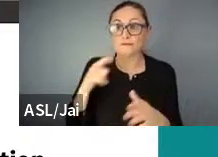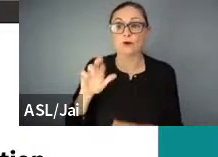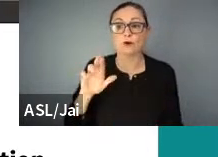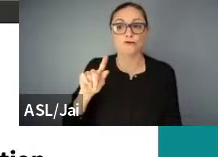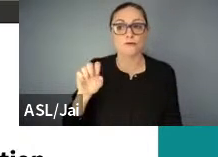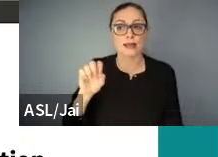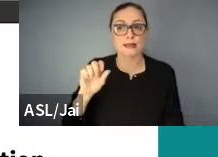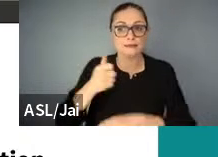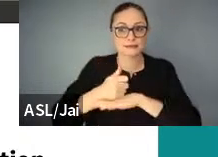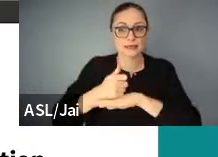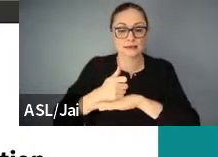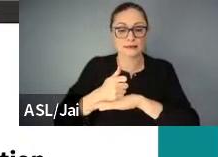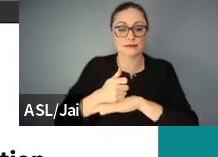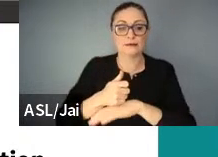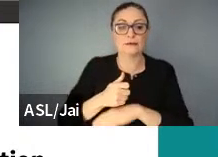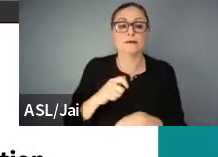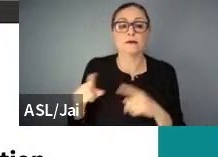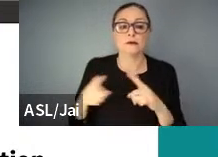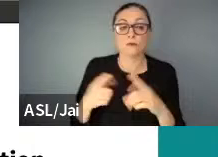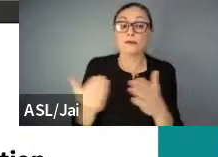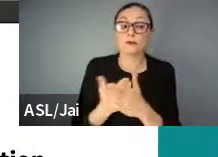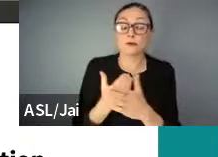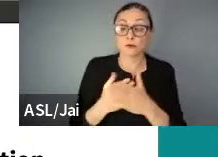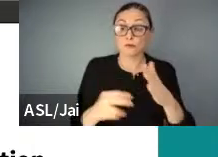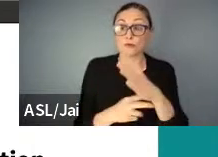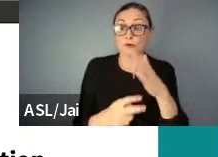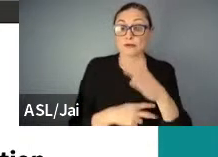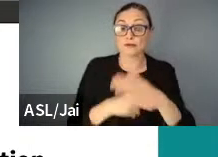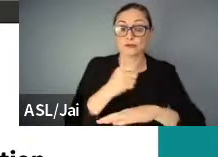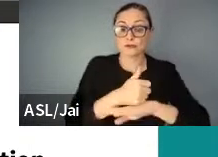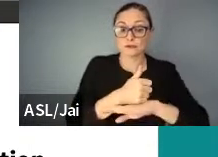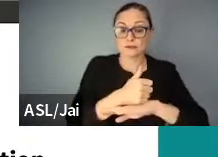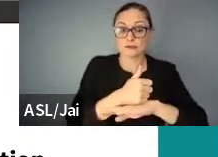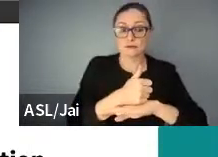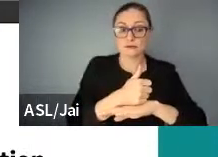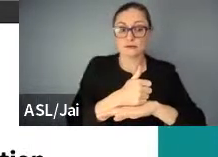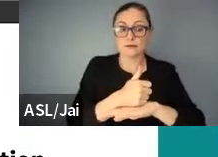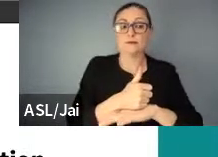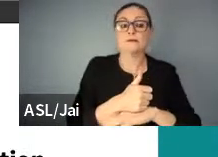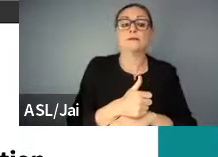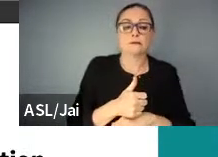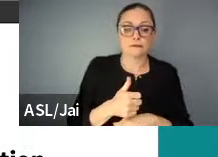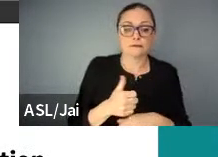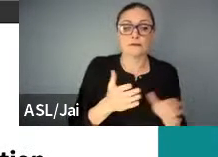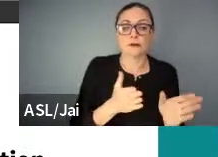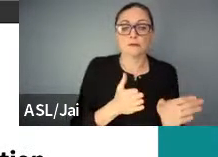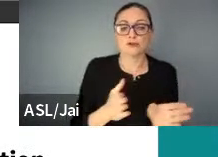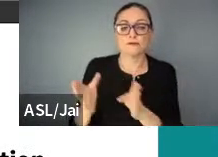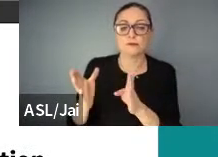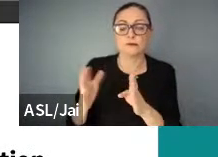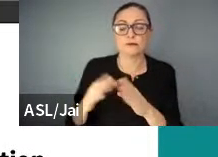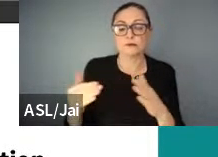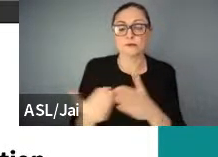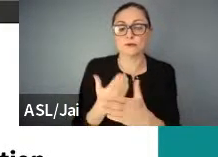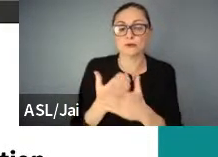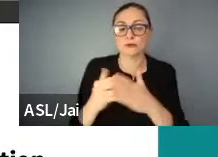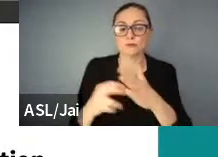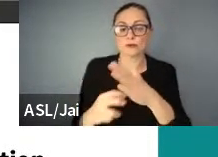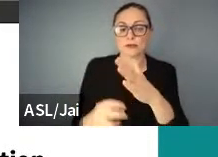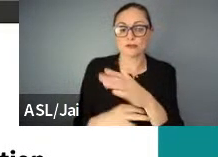Once the new bridge is in place, the pre-completion tolling would be shifted onto the new bridge to continue that